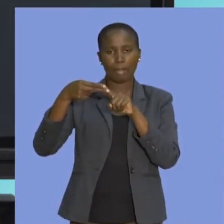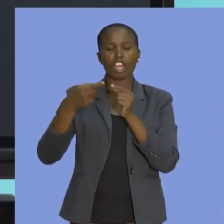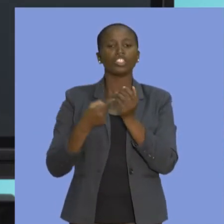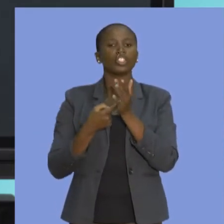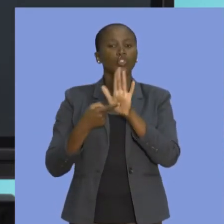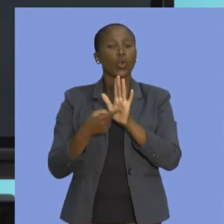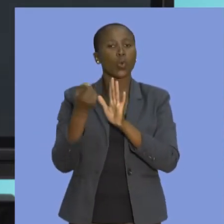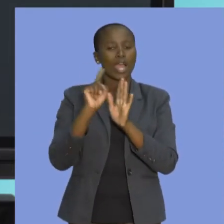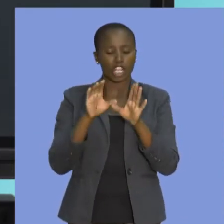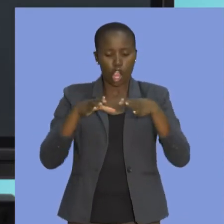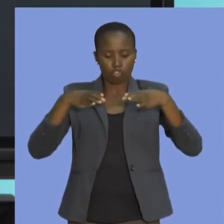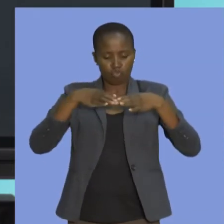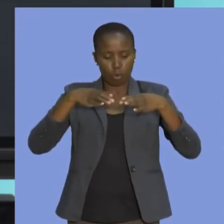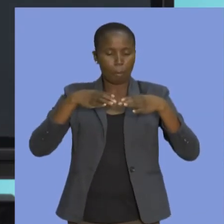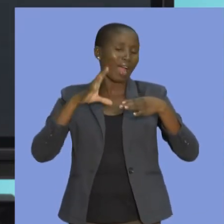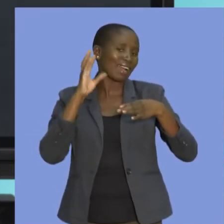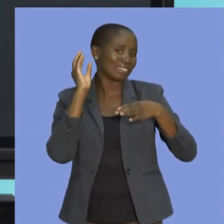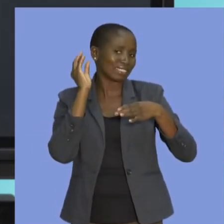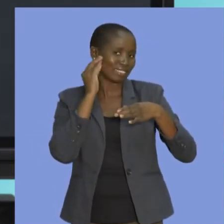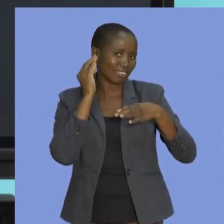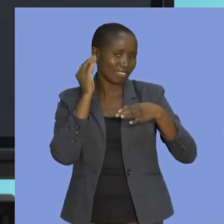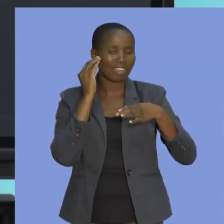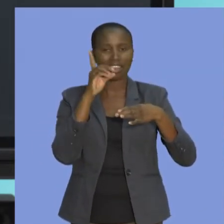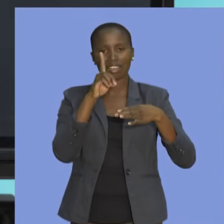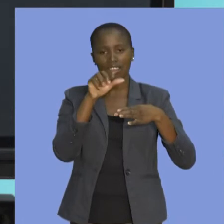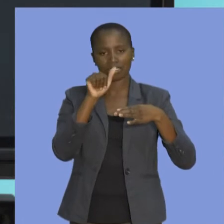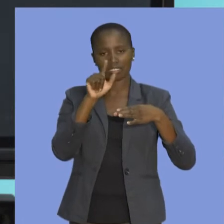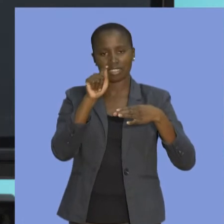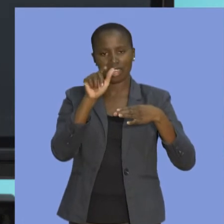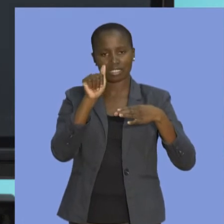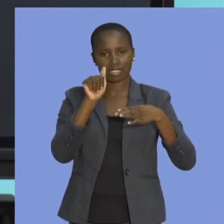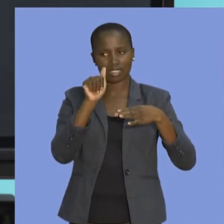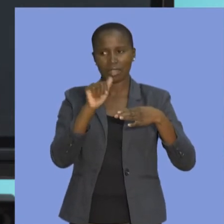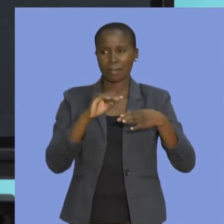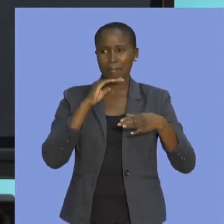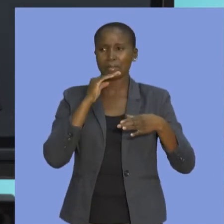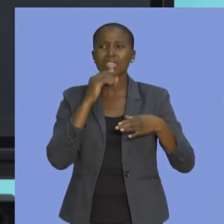data. What do I mean when I say grouped data?